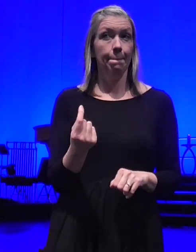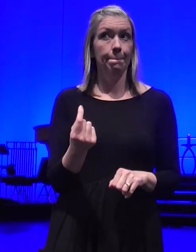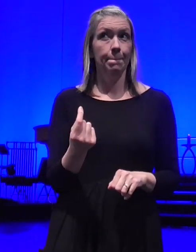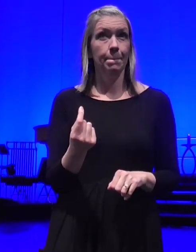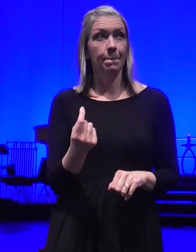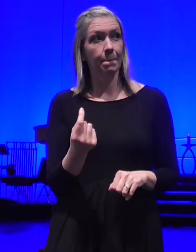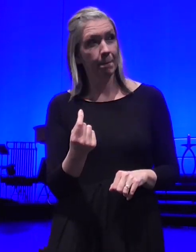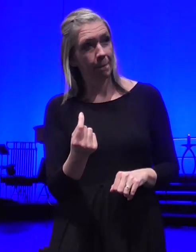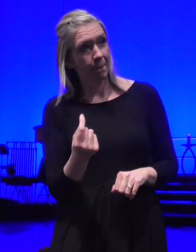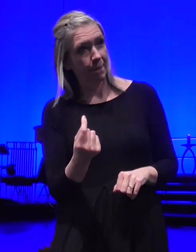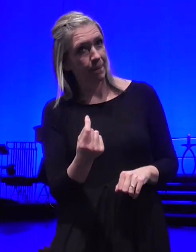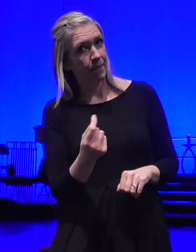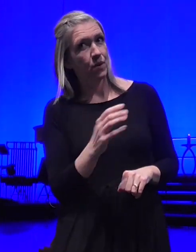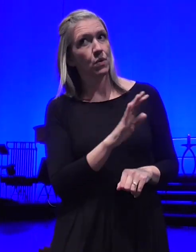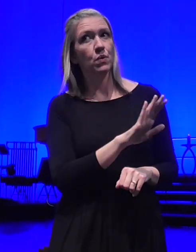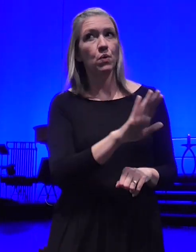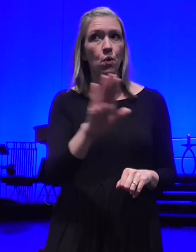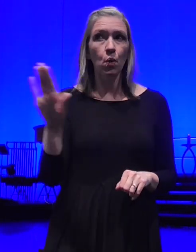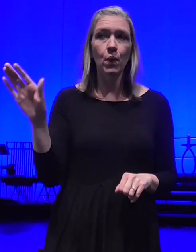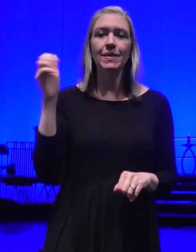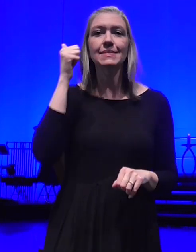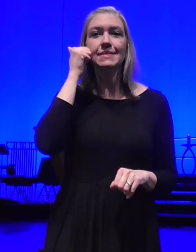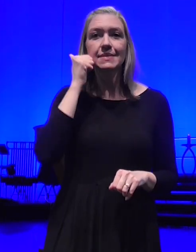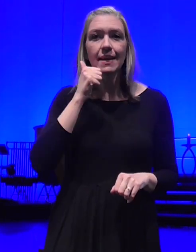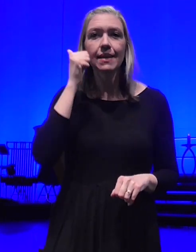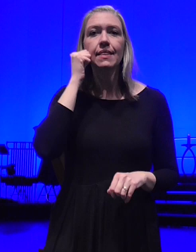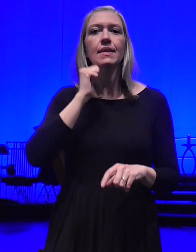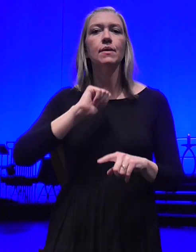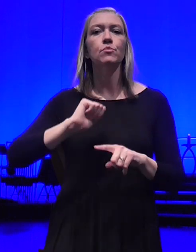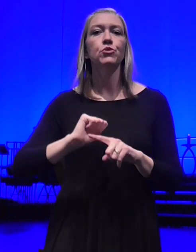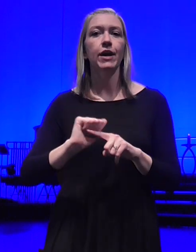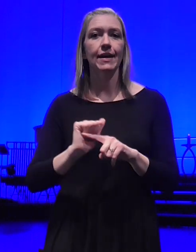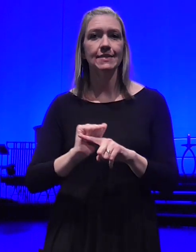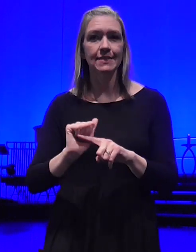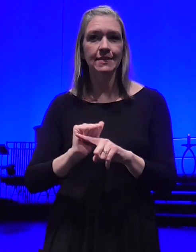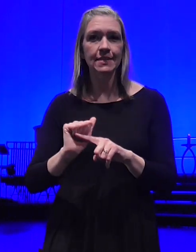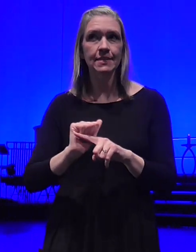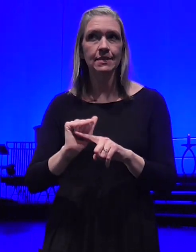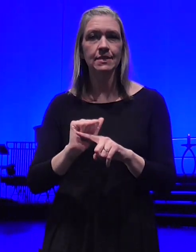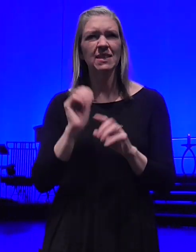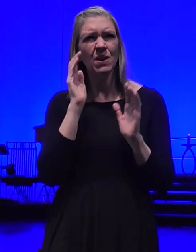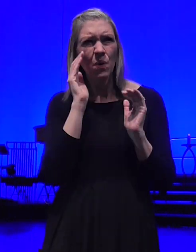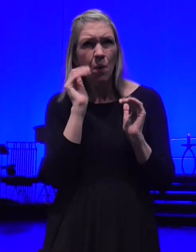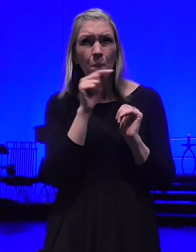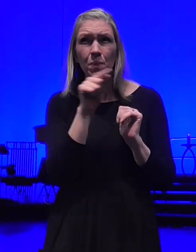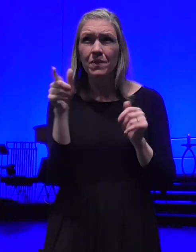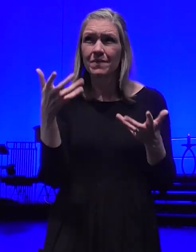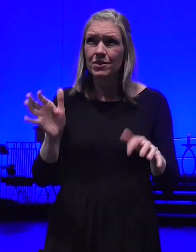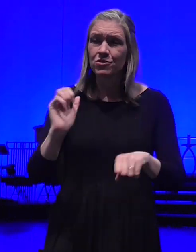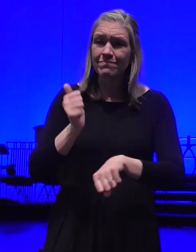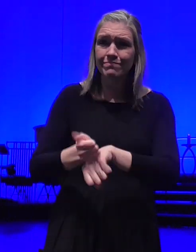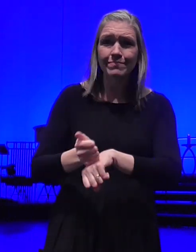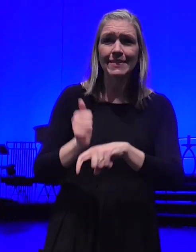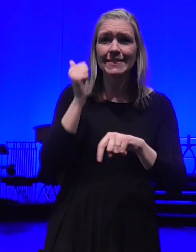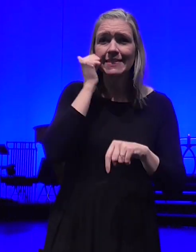Do your daily practices. I hope you all have a daily practice. There is